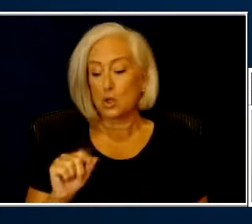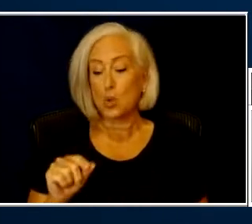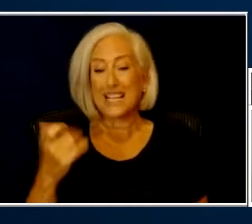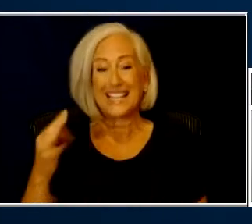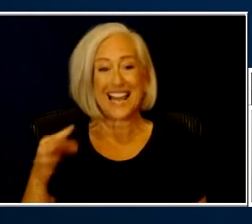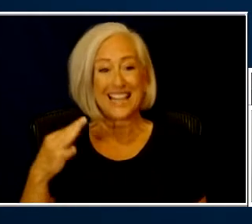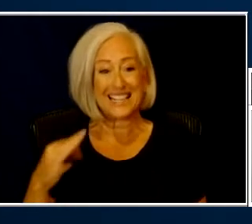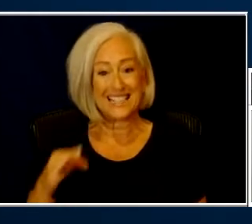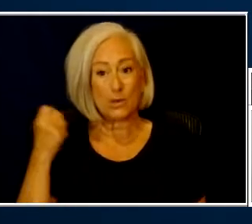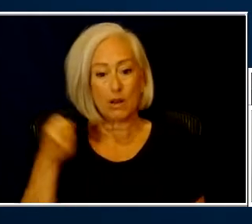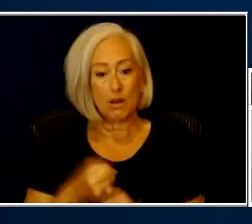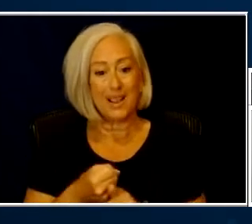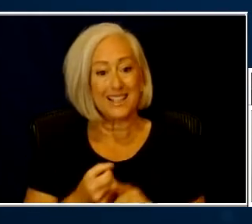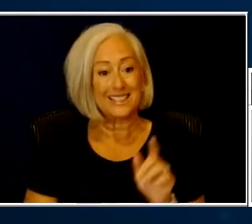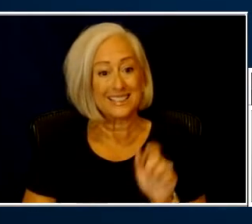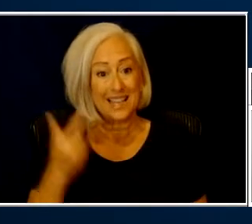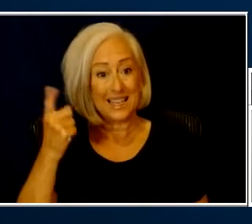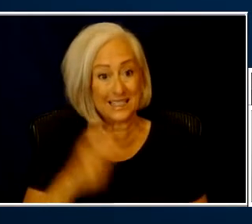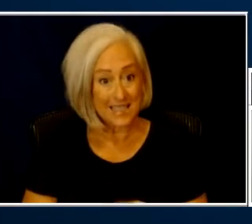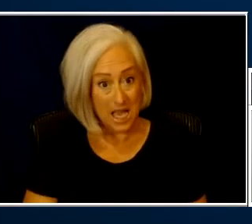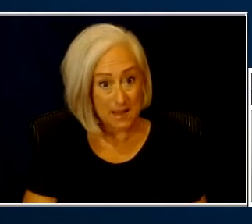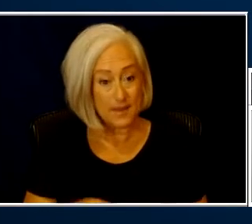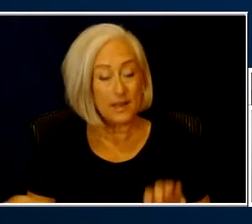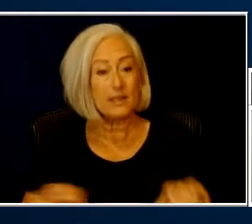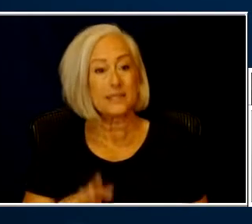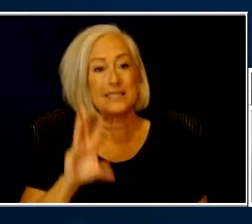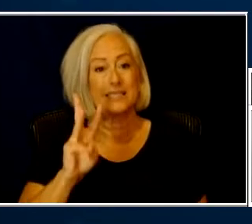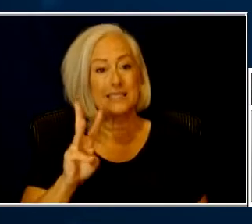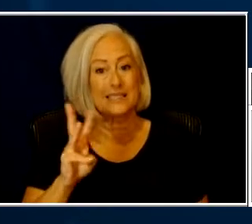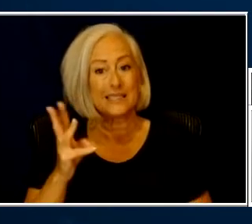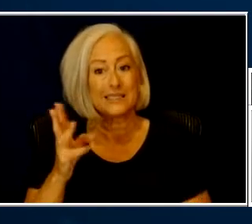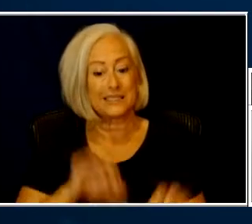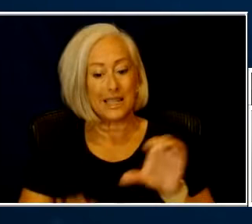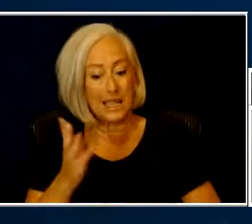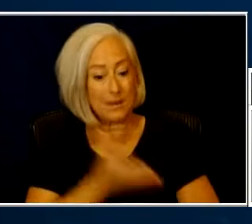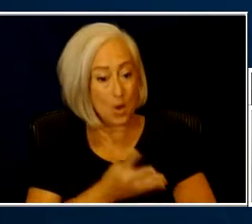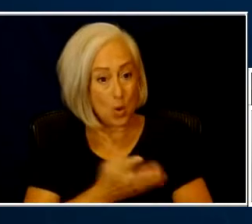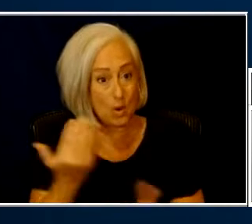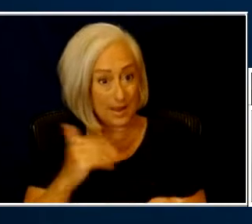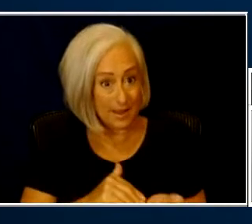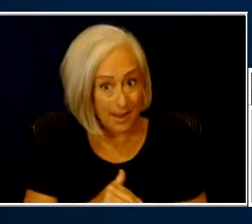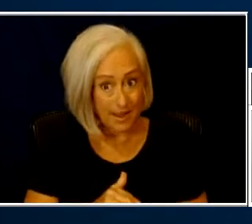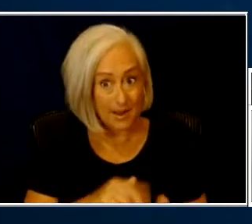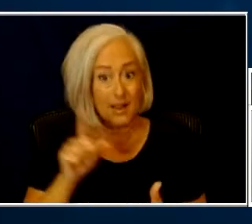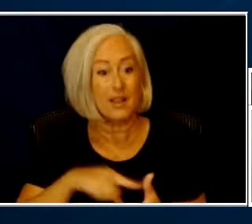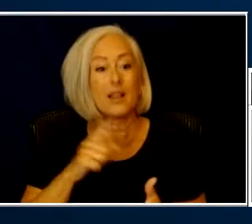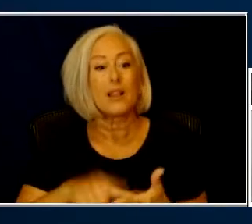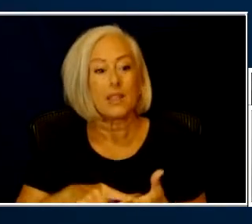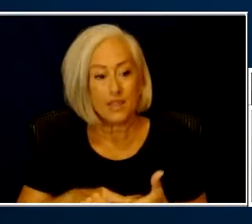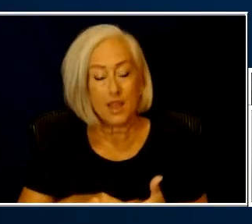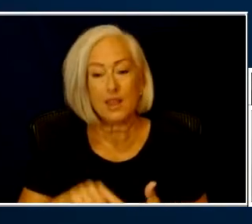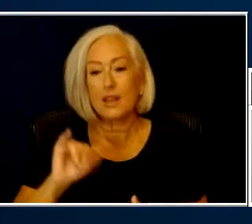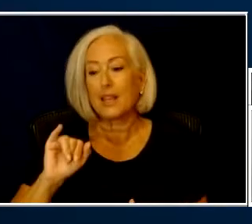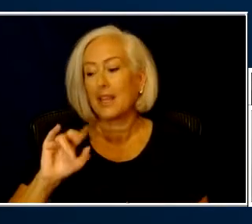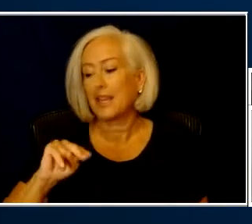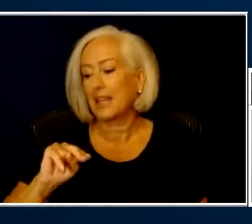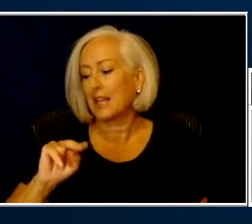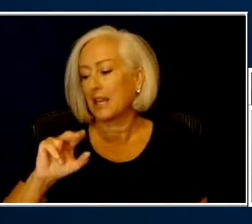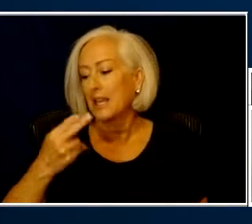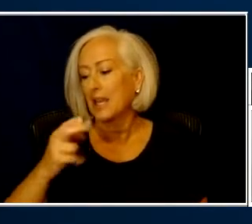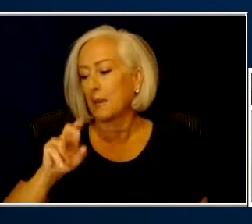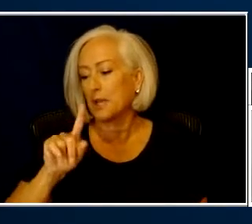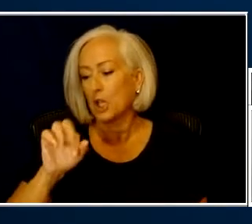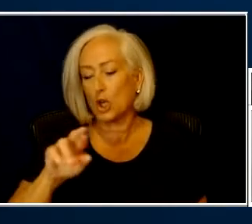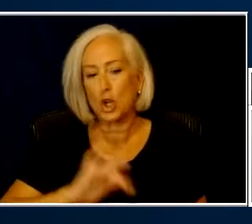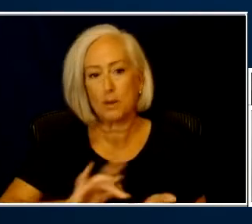I did another 6 rounds of chemo, and then I started a PARP inhibitor, Lynparza, that I was on for 2